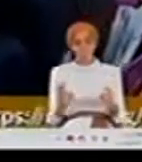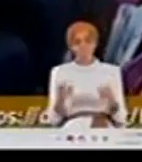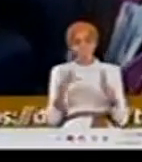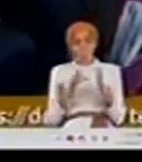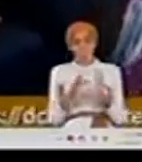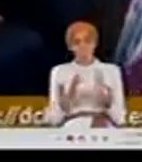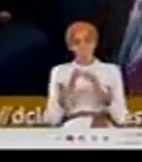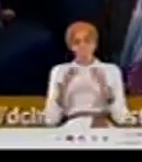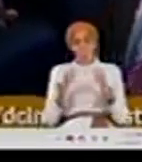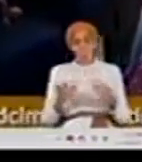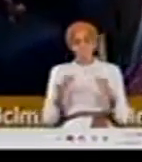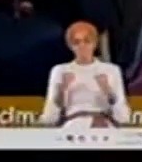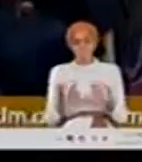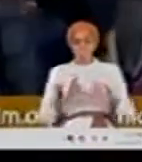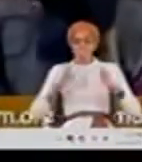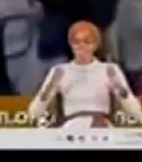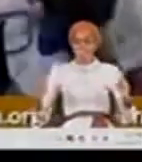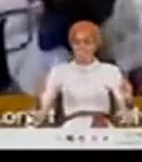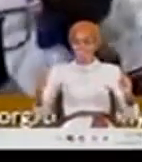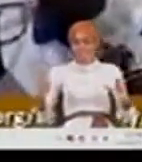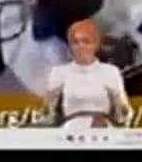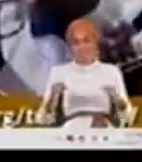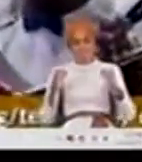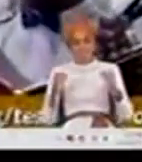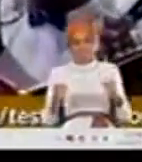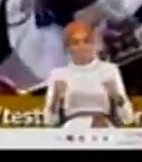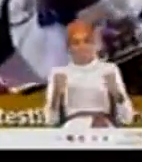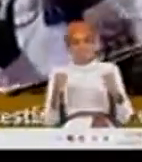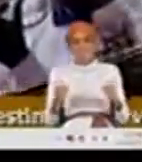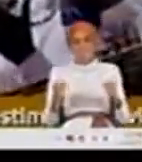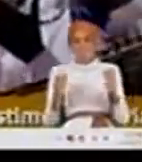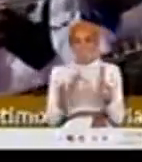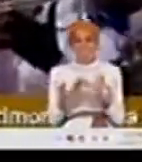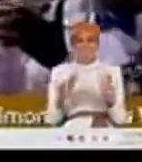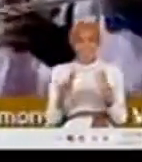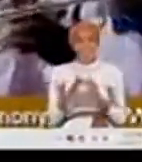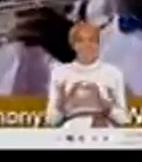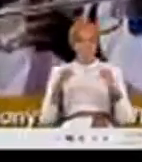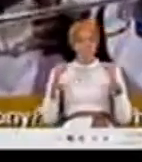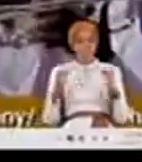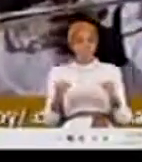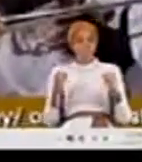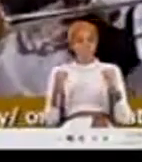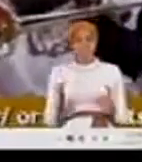see him see him walking see him walking see him